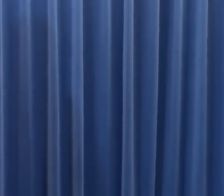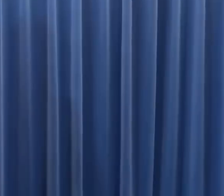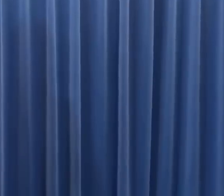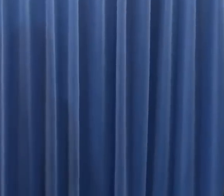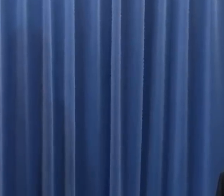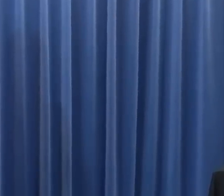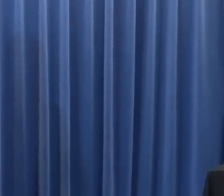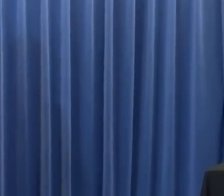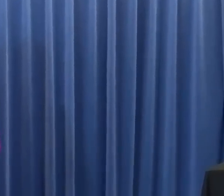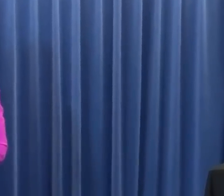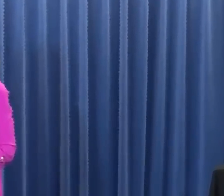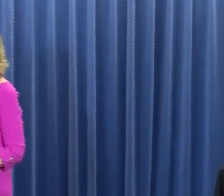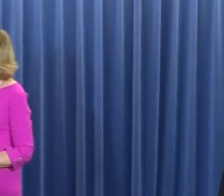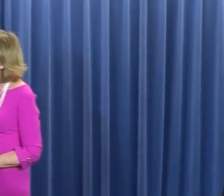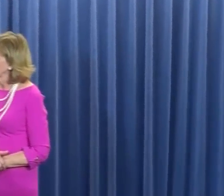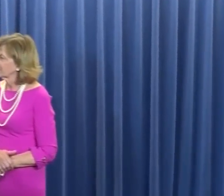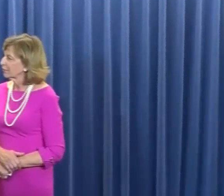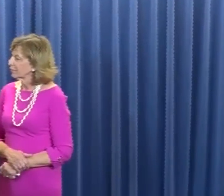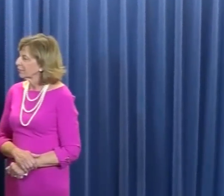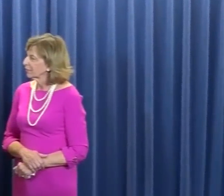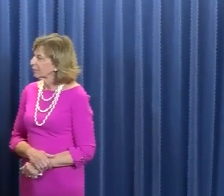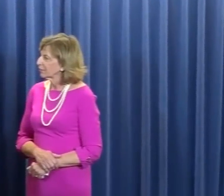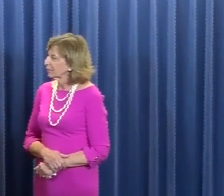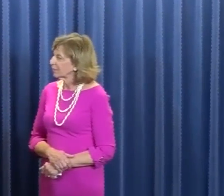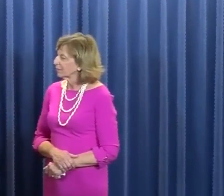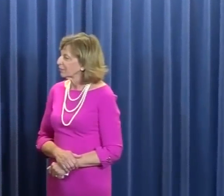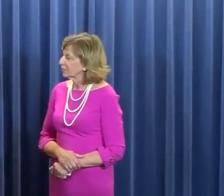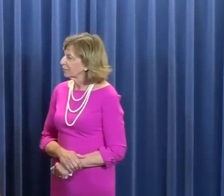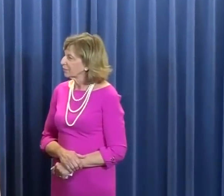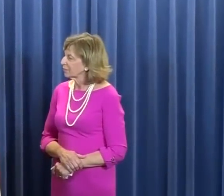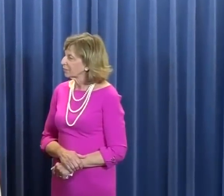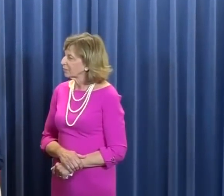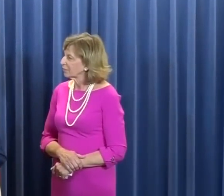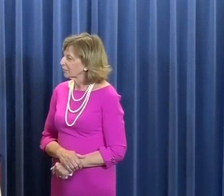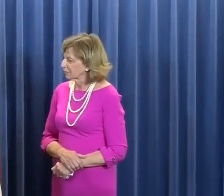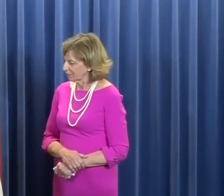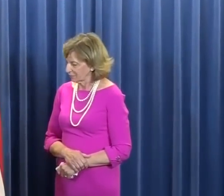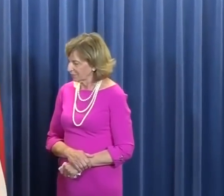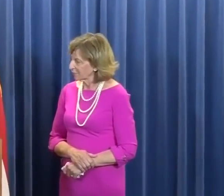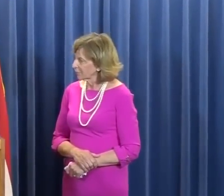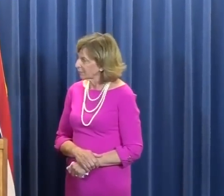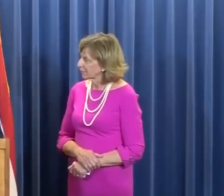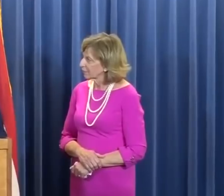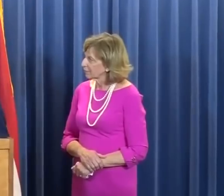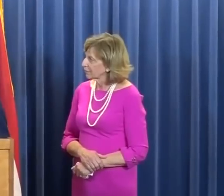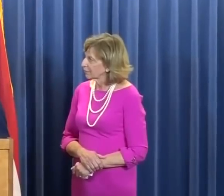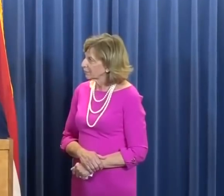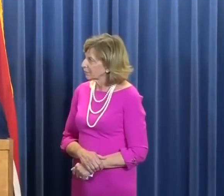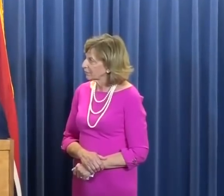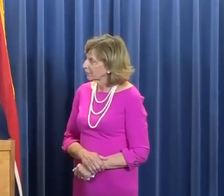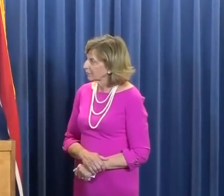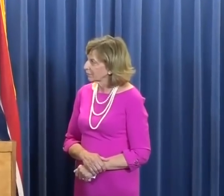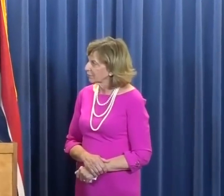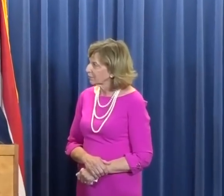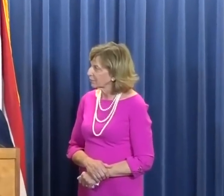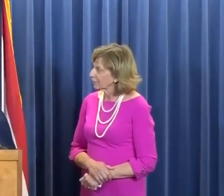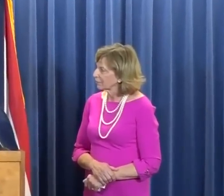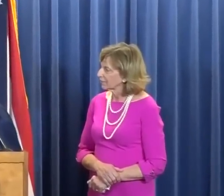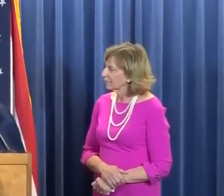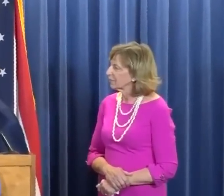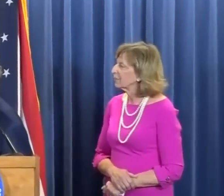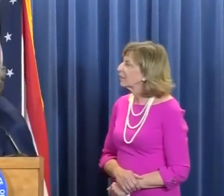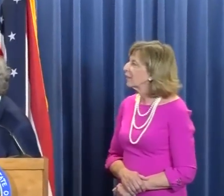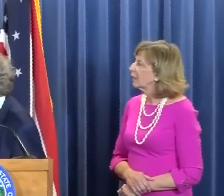Ohioans. And Eric, we'll take a look at that one. With Ohio opening up, we need to be